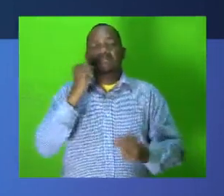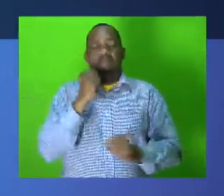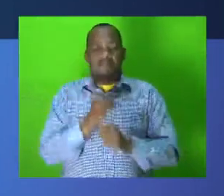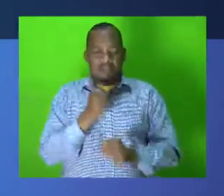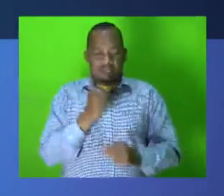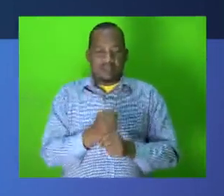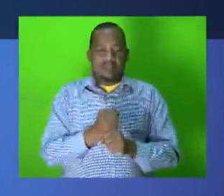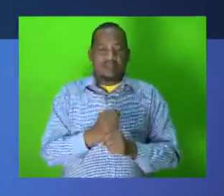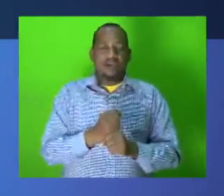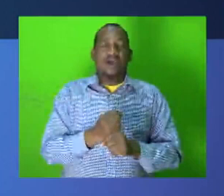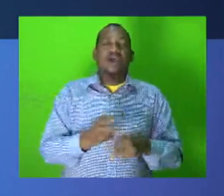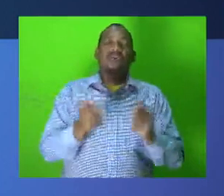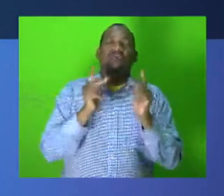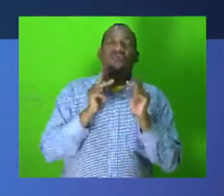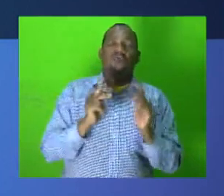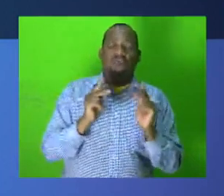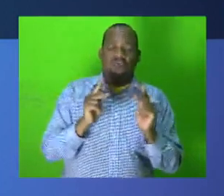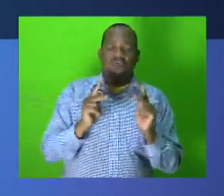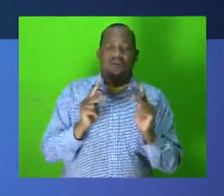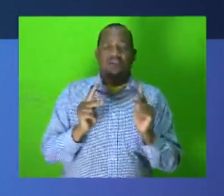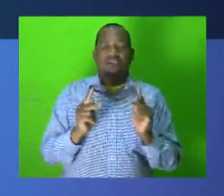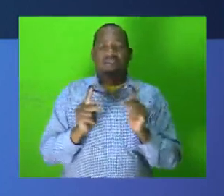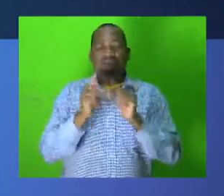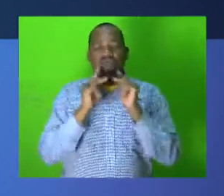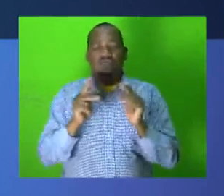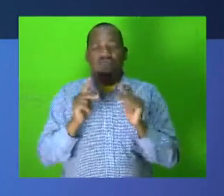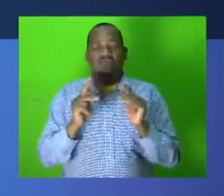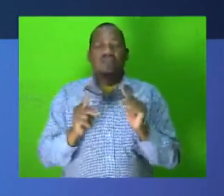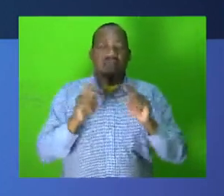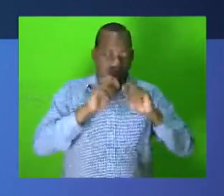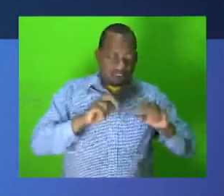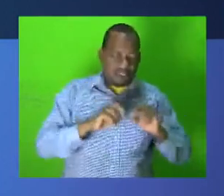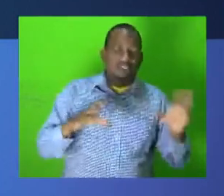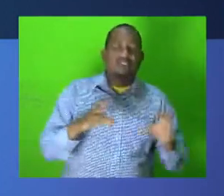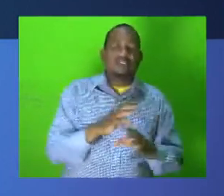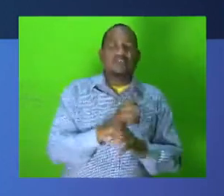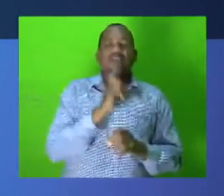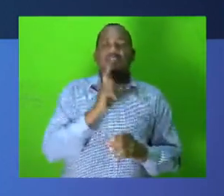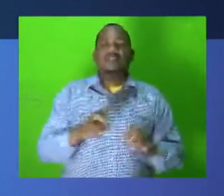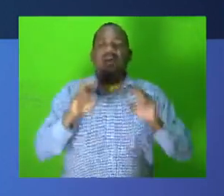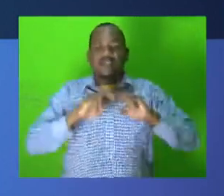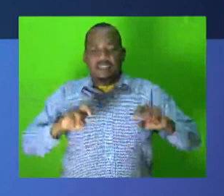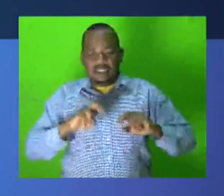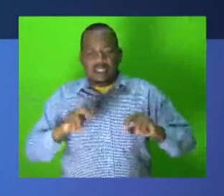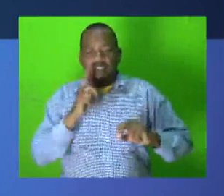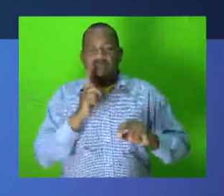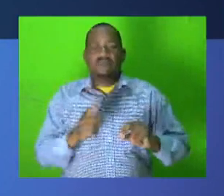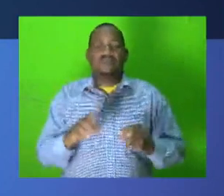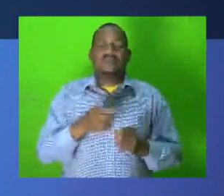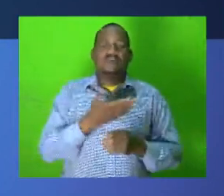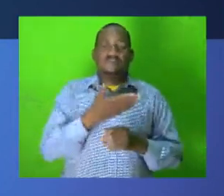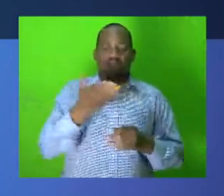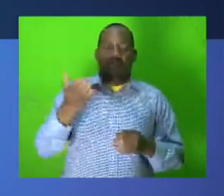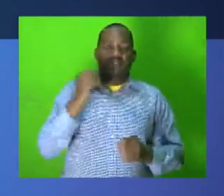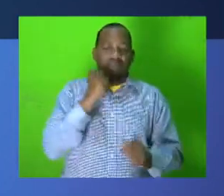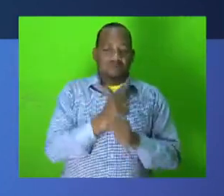to make a policy. Another important to create is a long-term and short-term planning